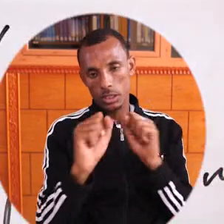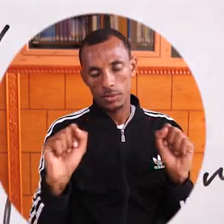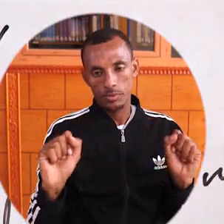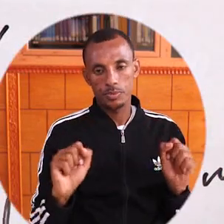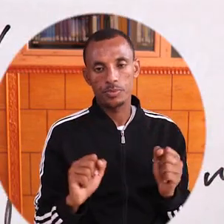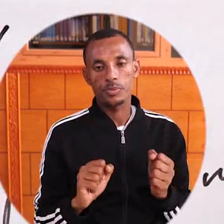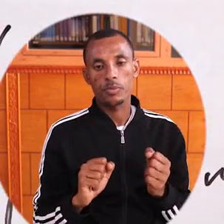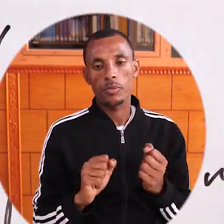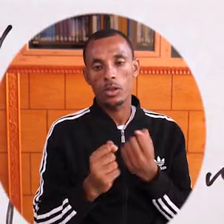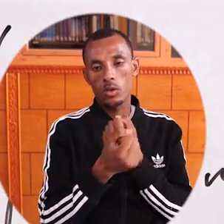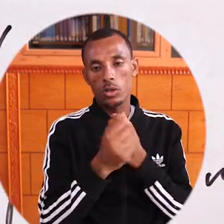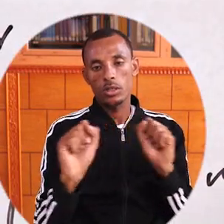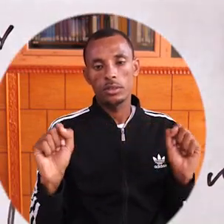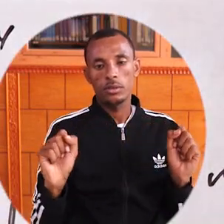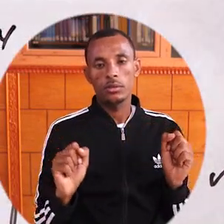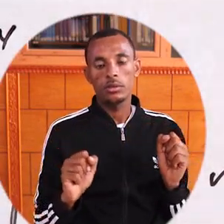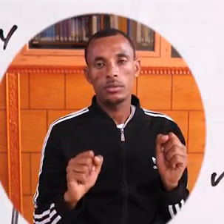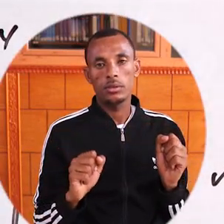Solution,